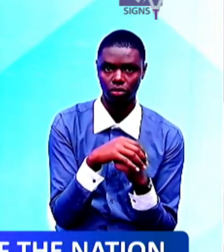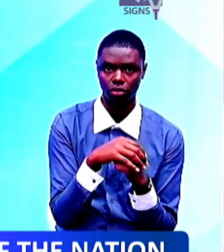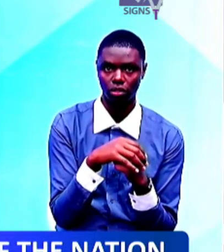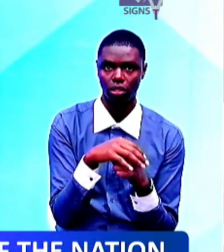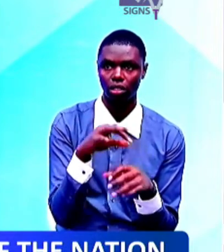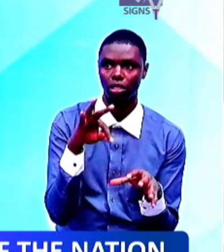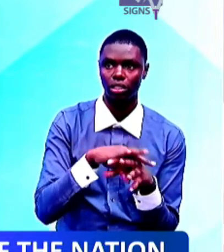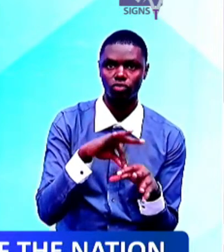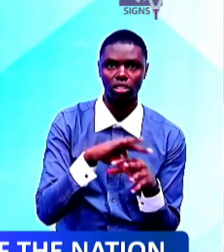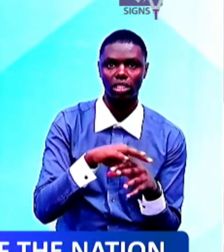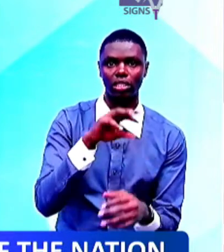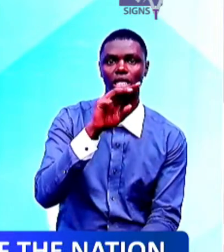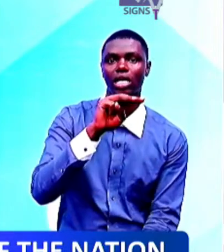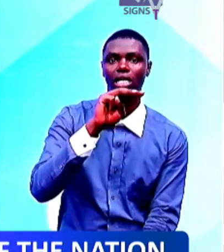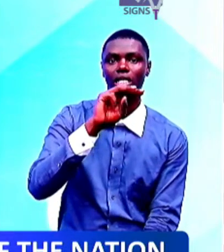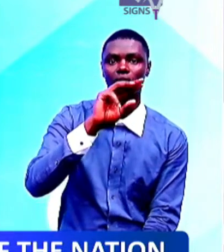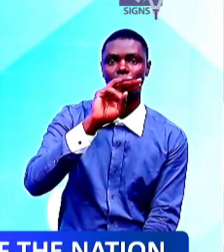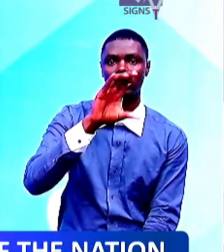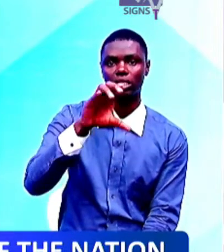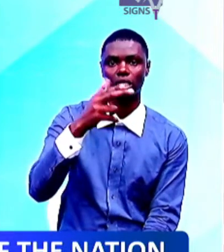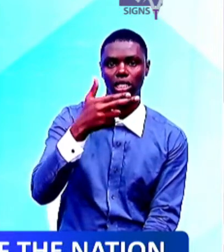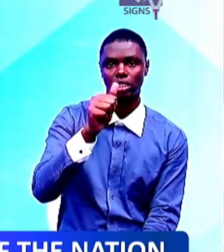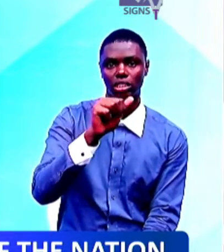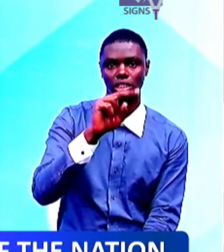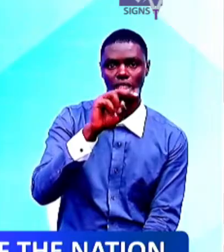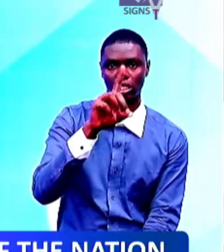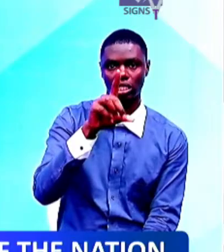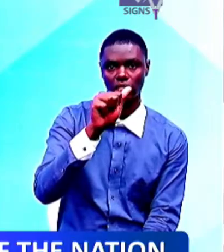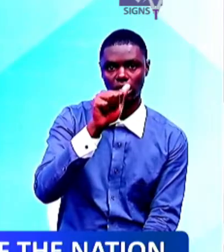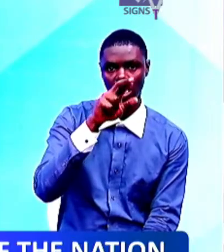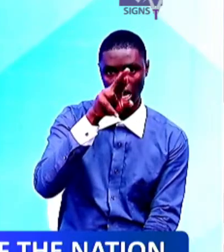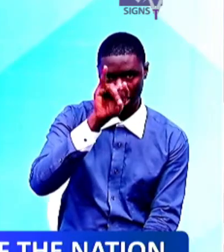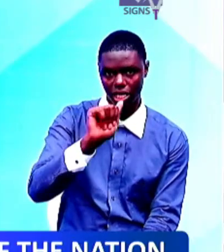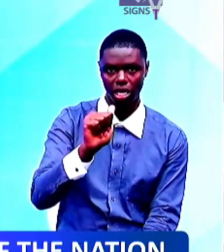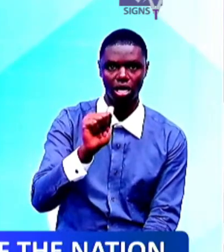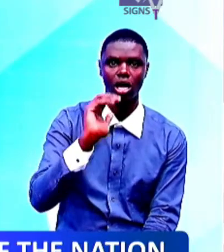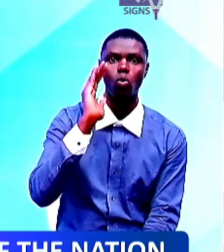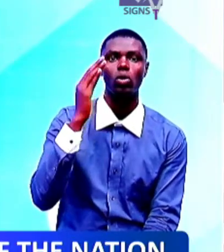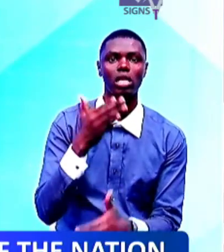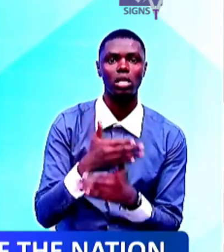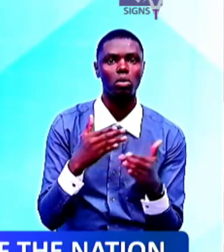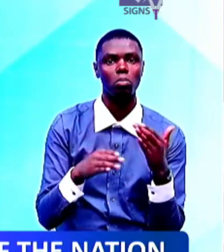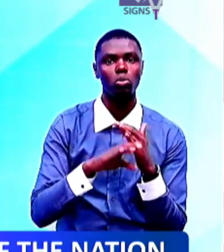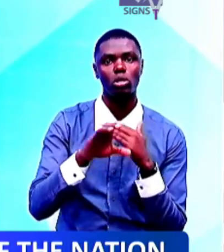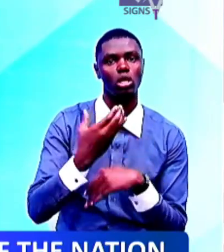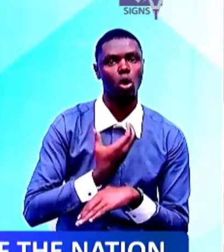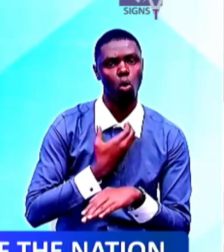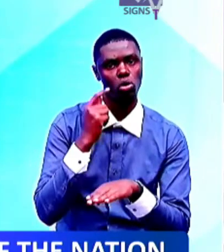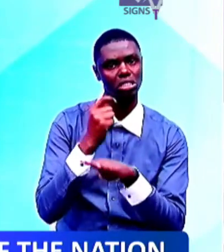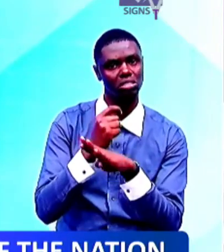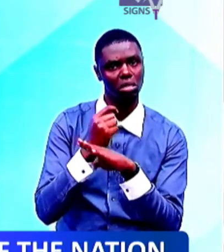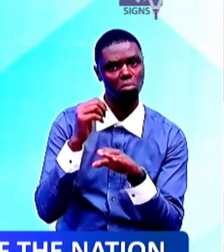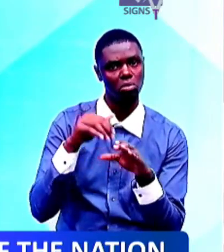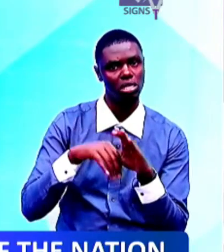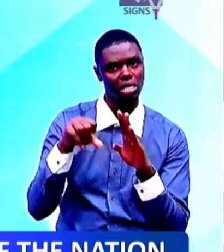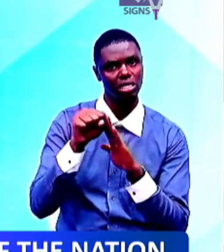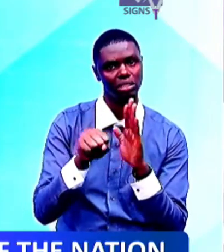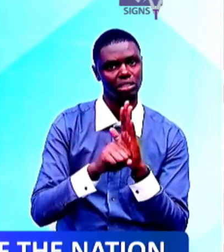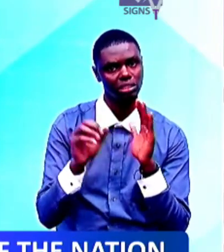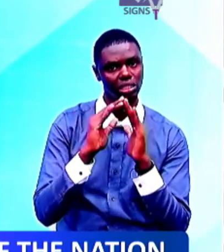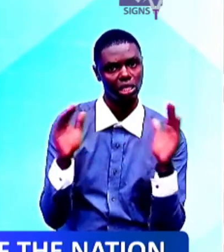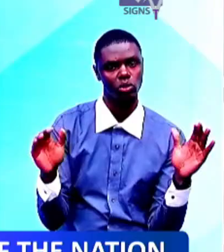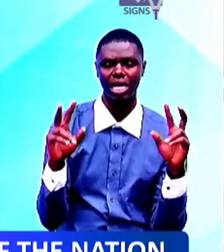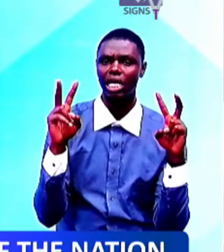Manu Chandaria as president, and these all are examples, are they also going to build their own temples at State House? The issue is